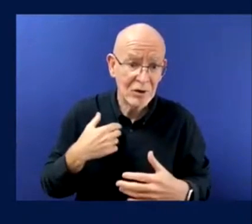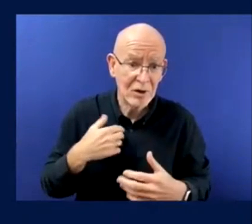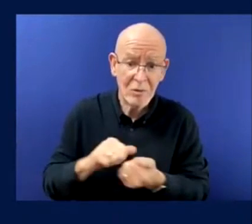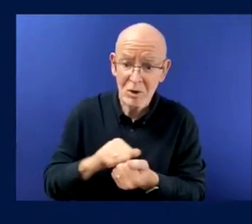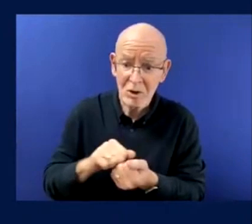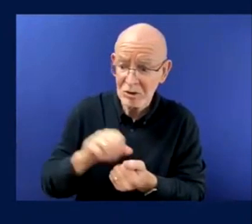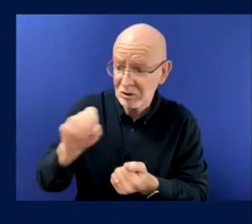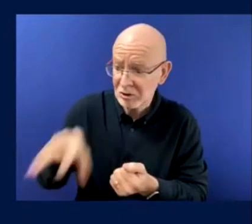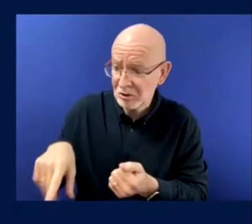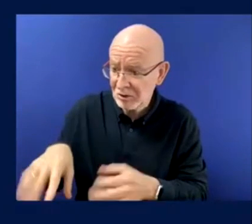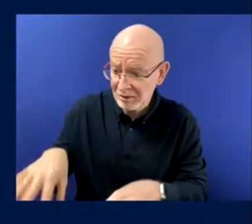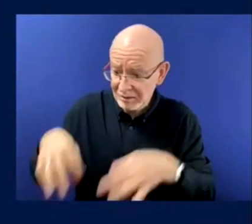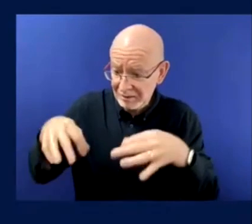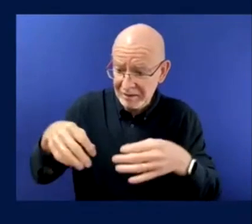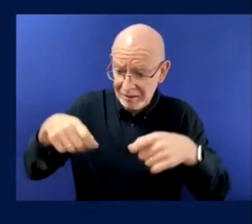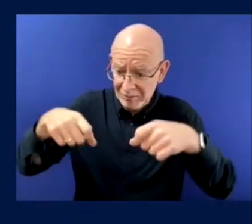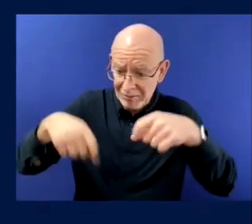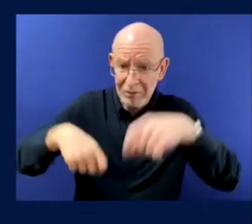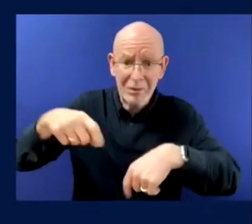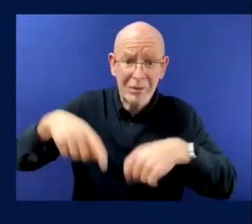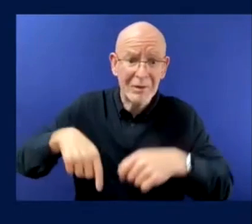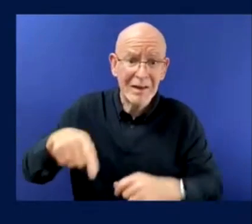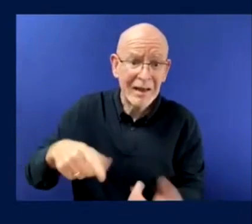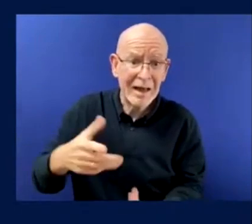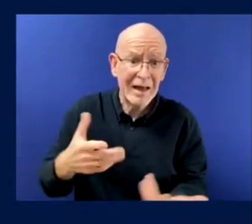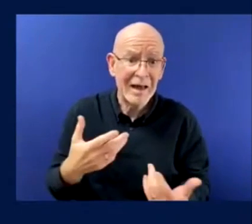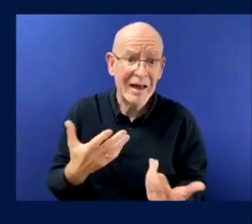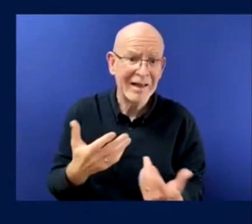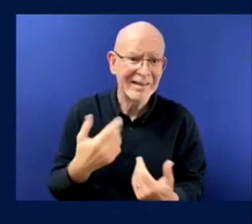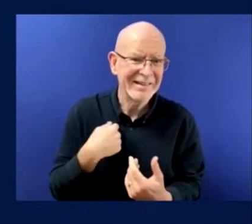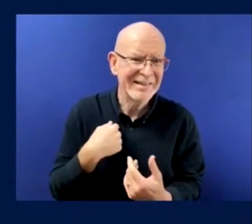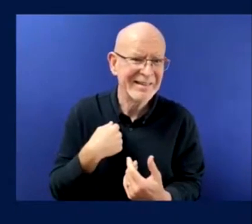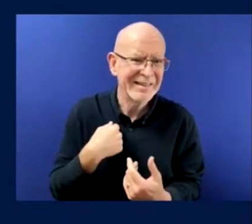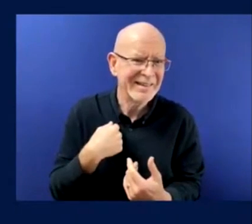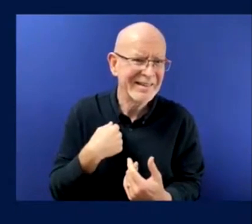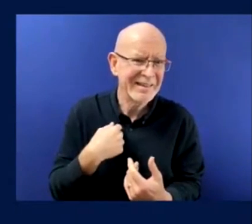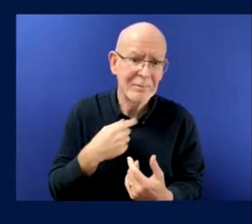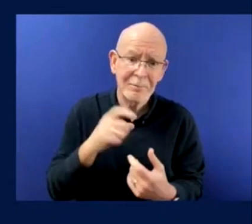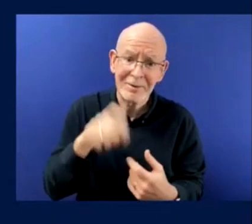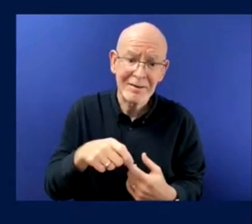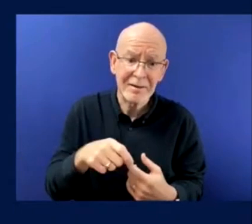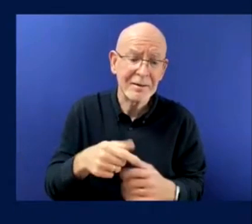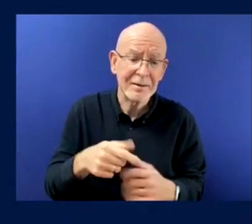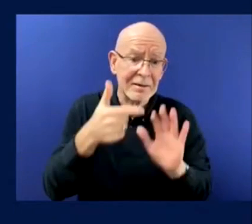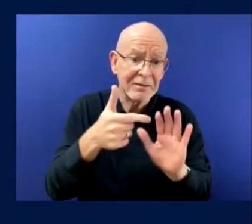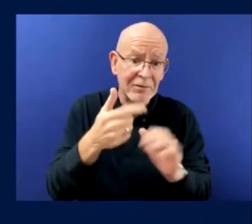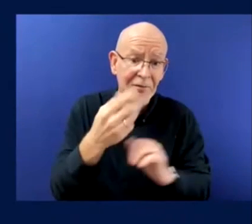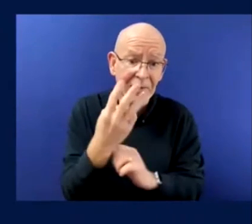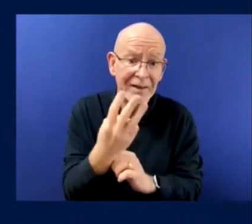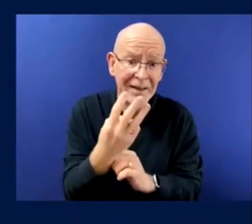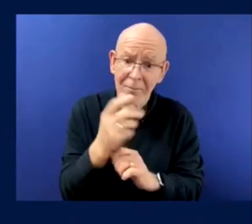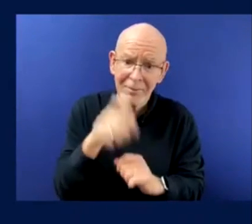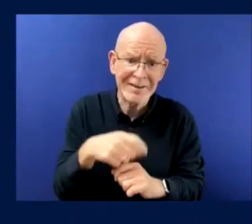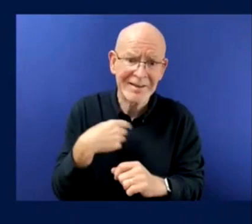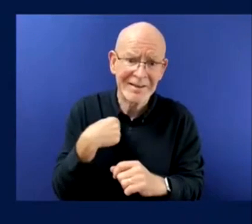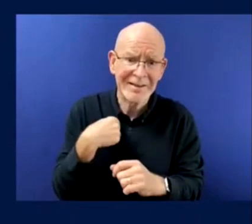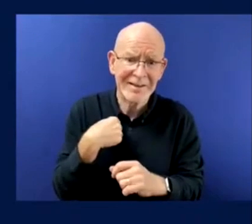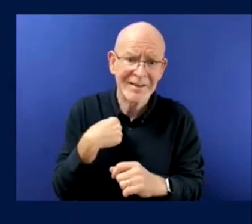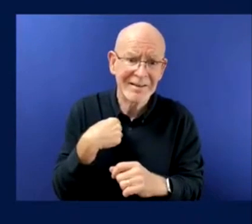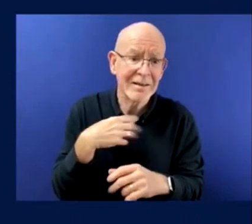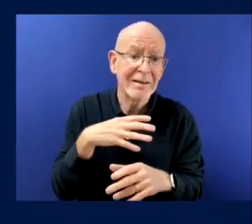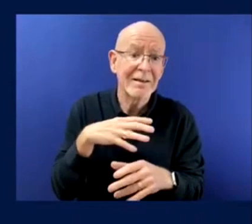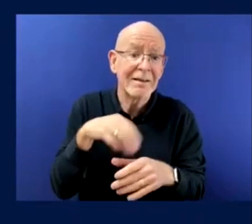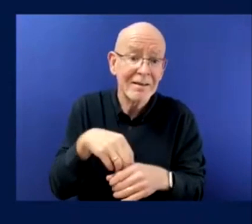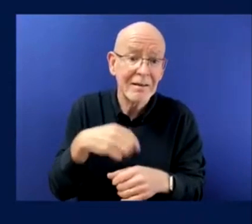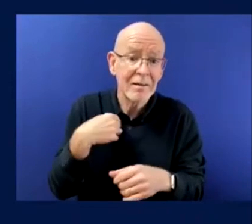start scratching at my fingers and things like that. I know the staff in Oriel Park now, where Dundalk play, they know me from coming in. So